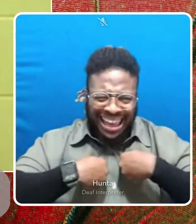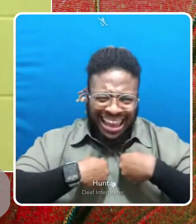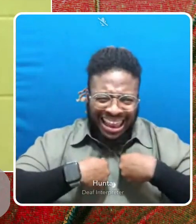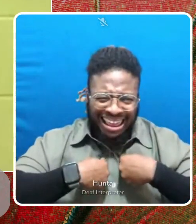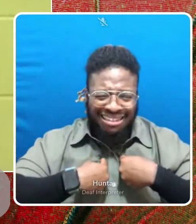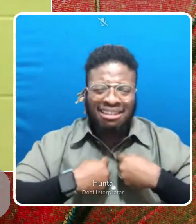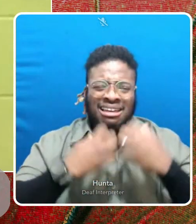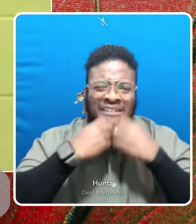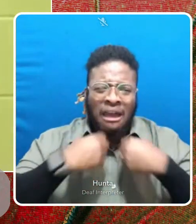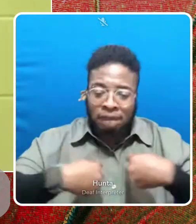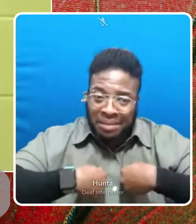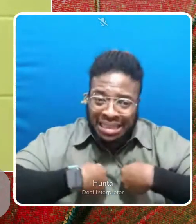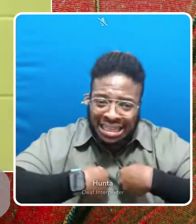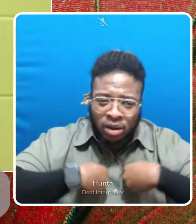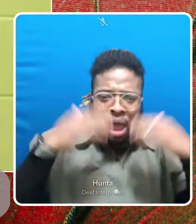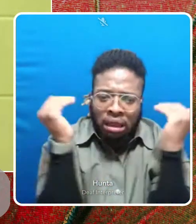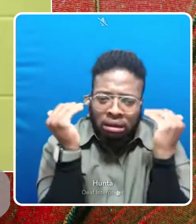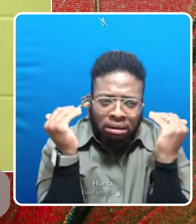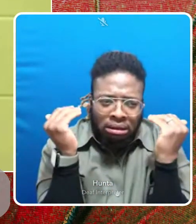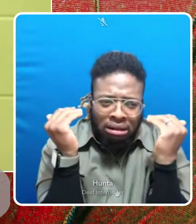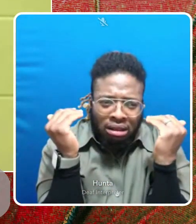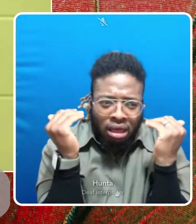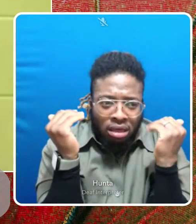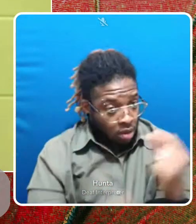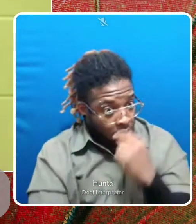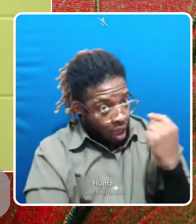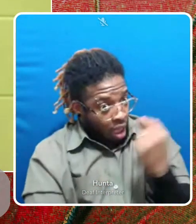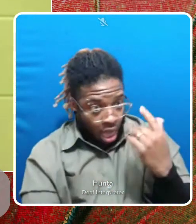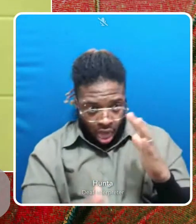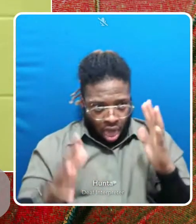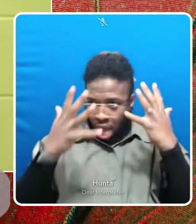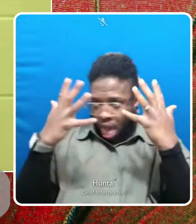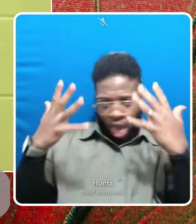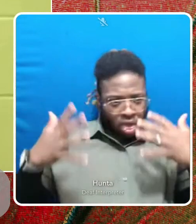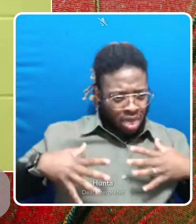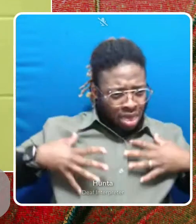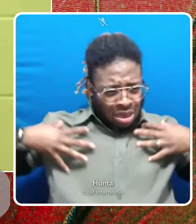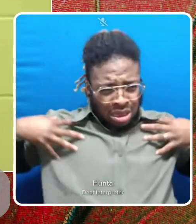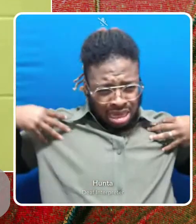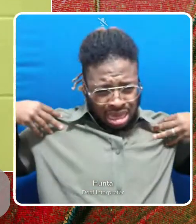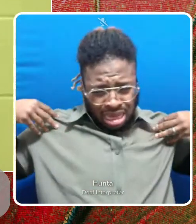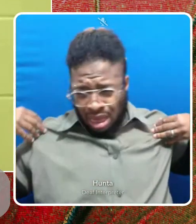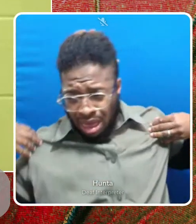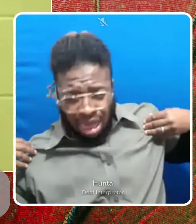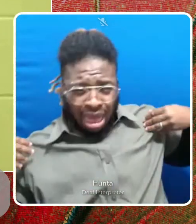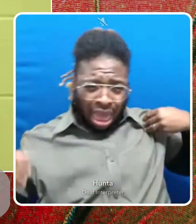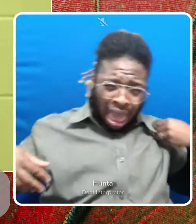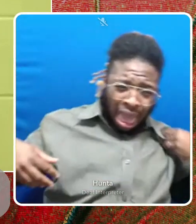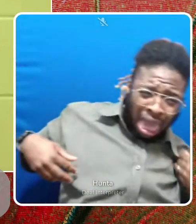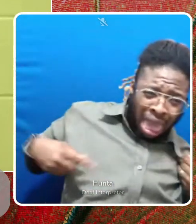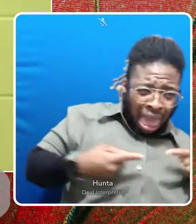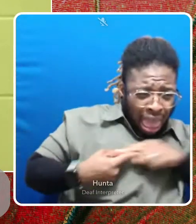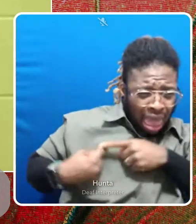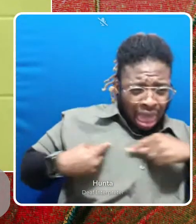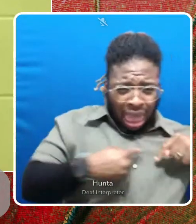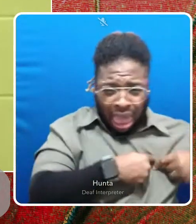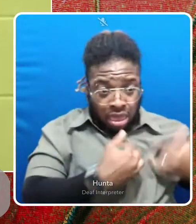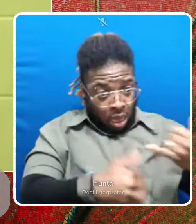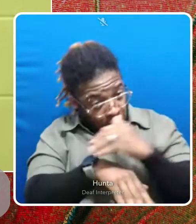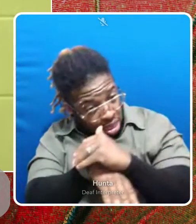And I think if you removed it now, I need to replace it with boulders just to sleep at night. When you're 16, everything is